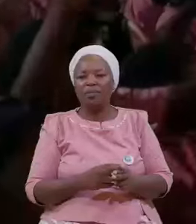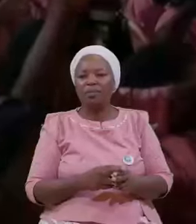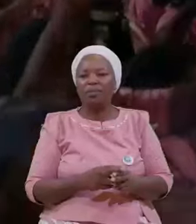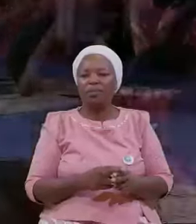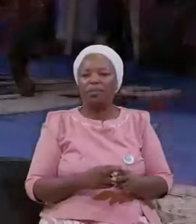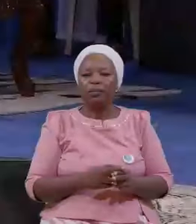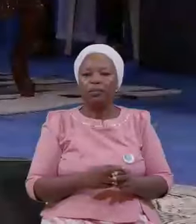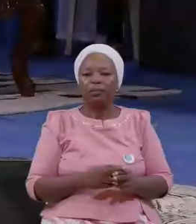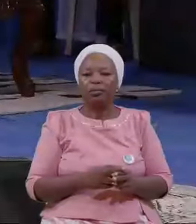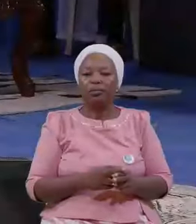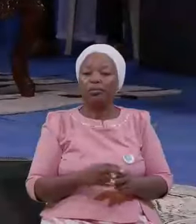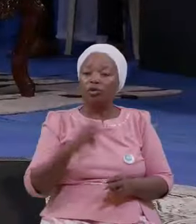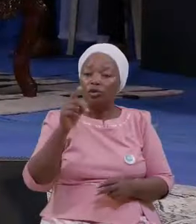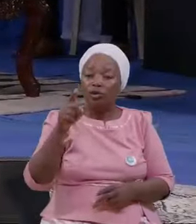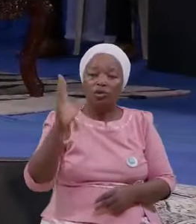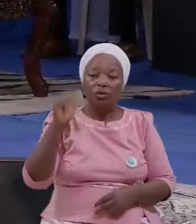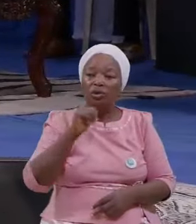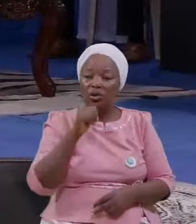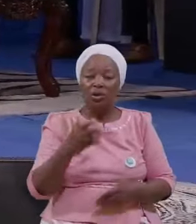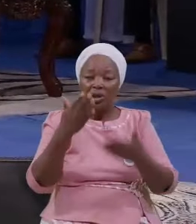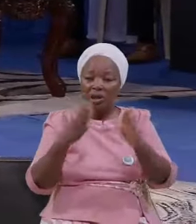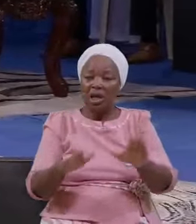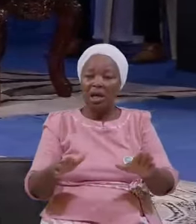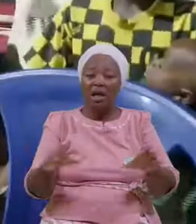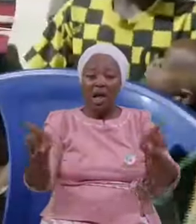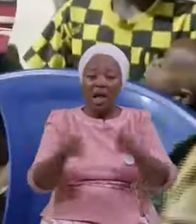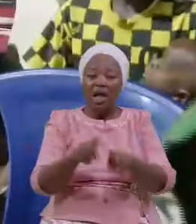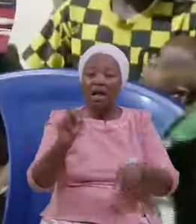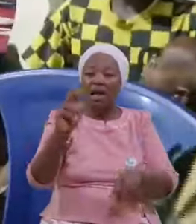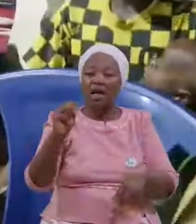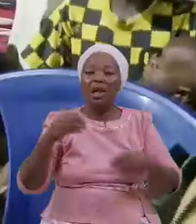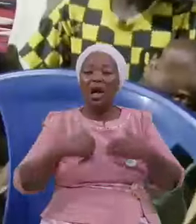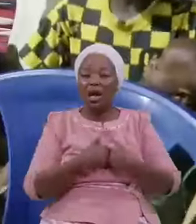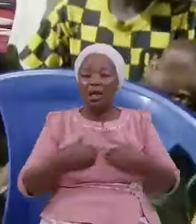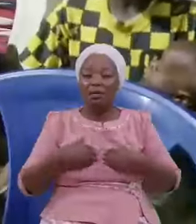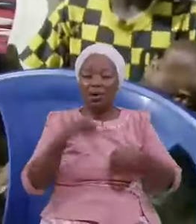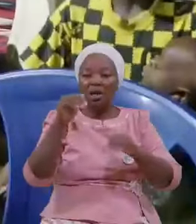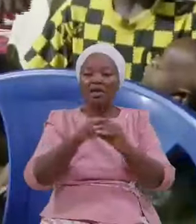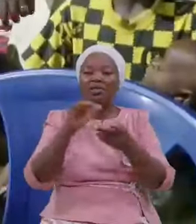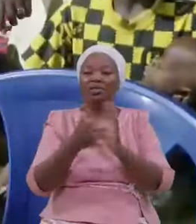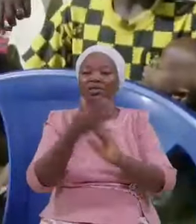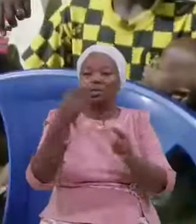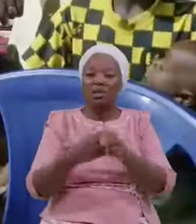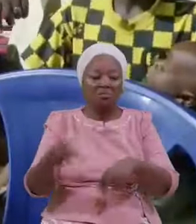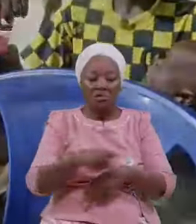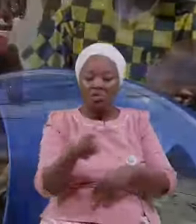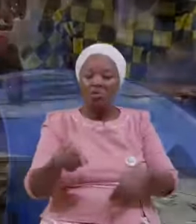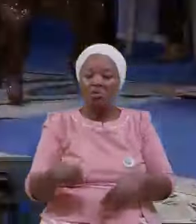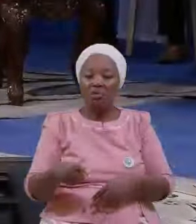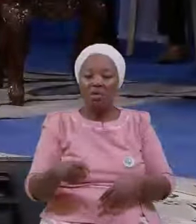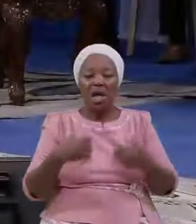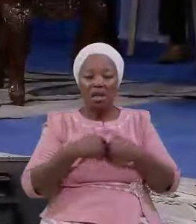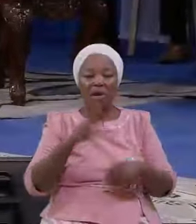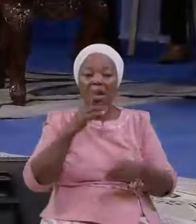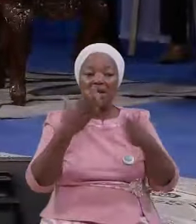You will not die like an animal. Those animals are dead and nobody remembers